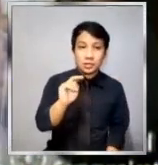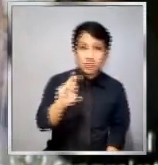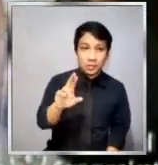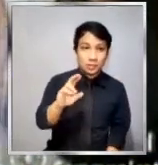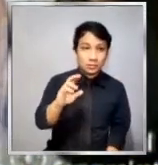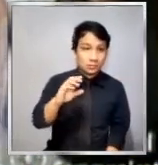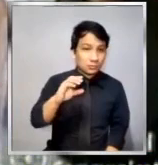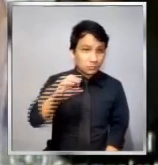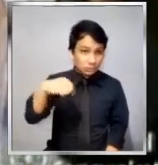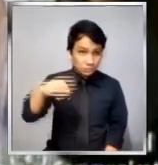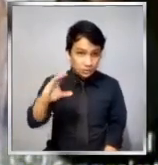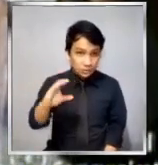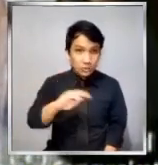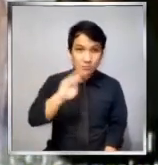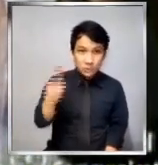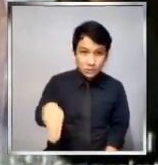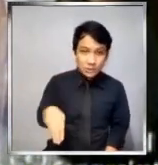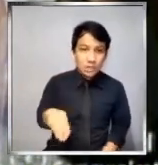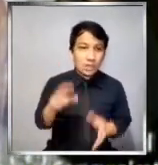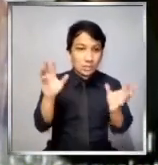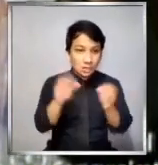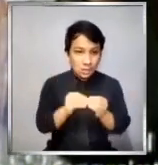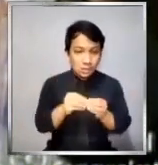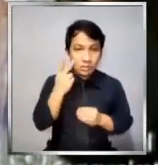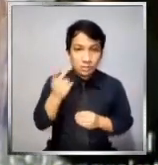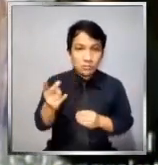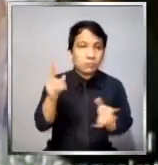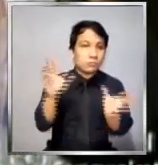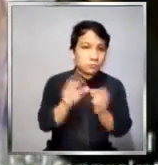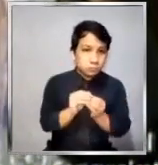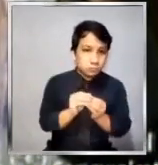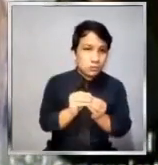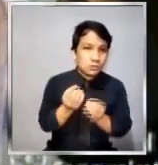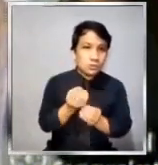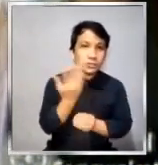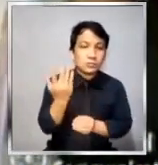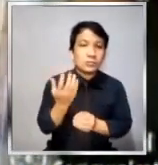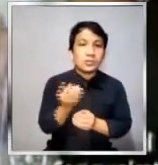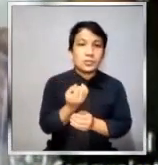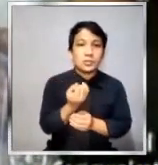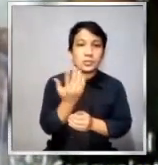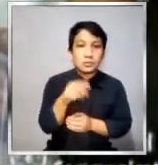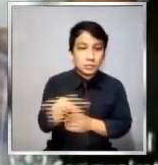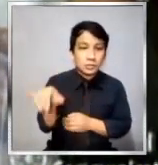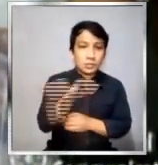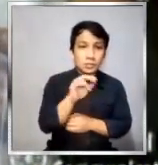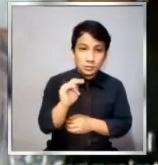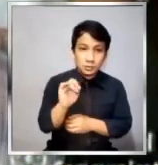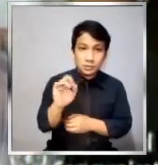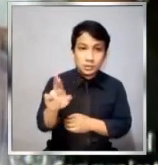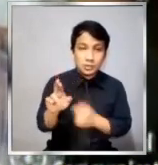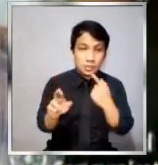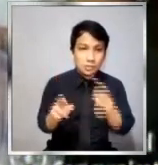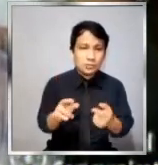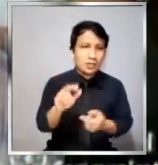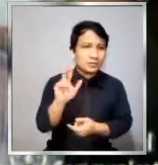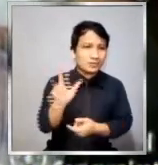down. Yung total number of cases, so NCR, is